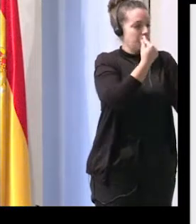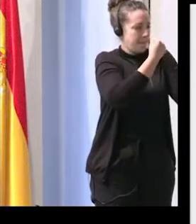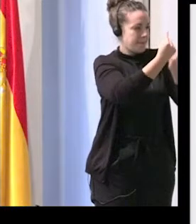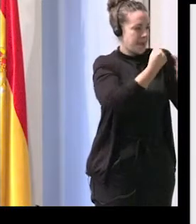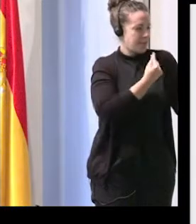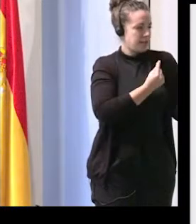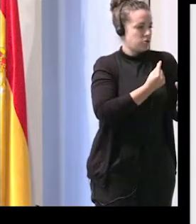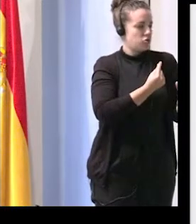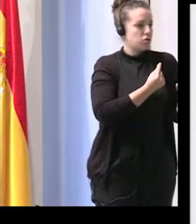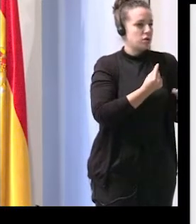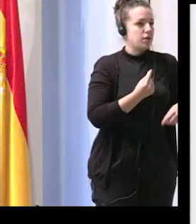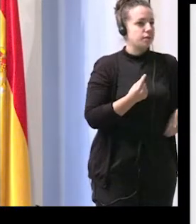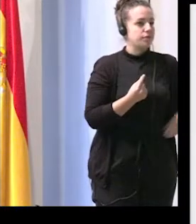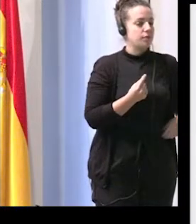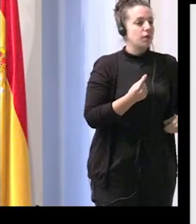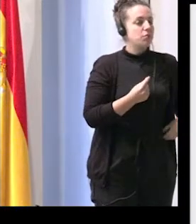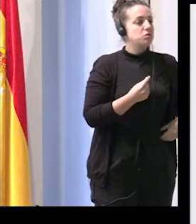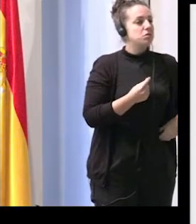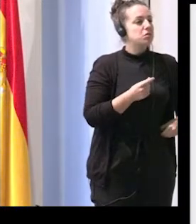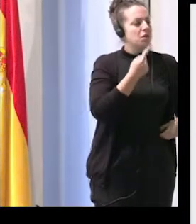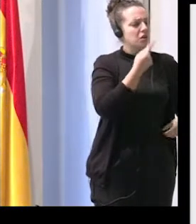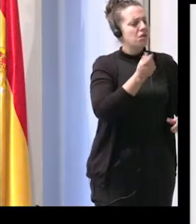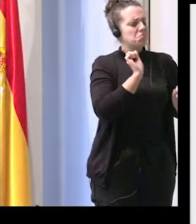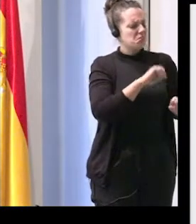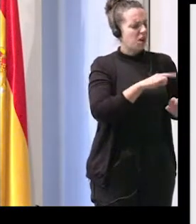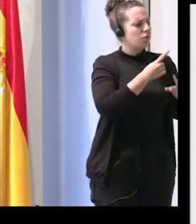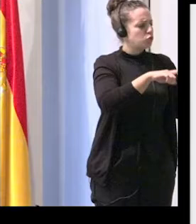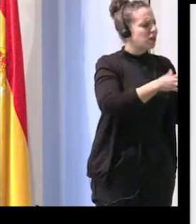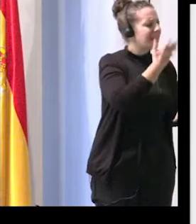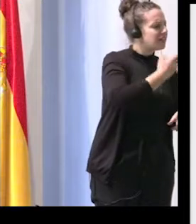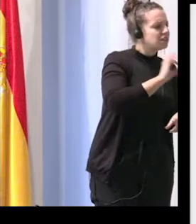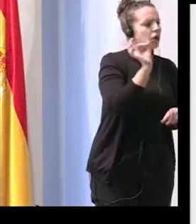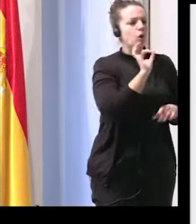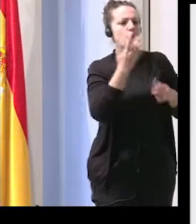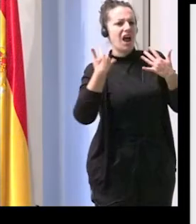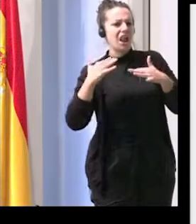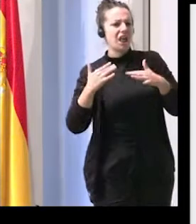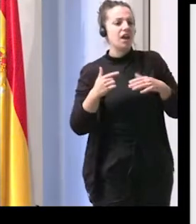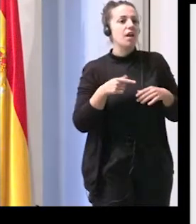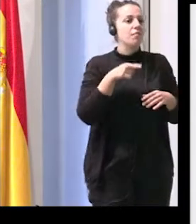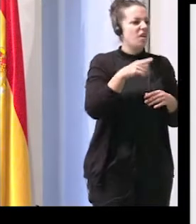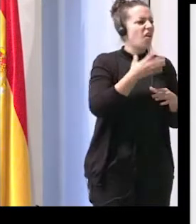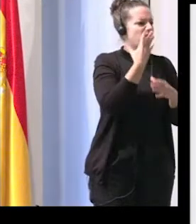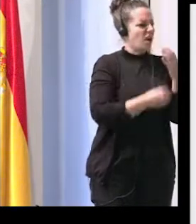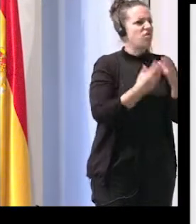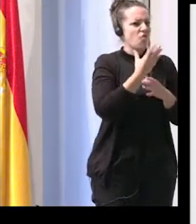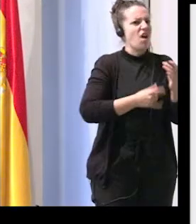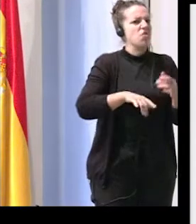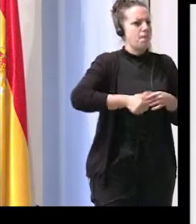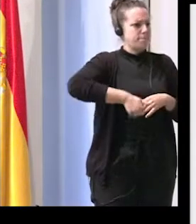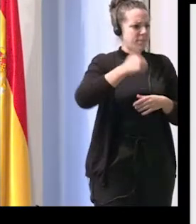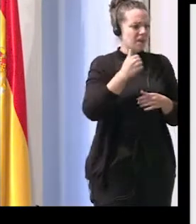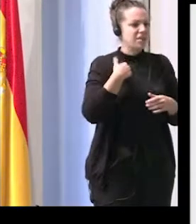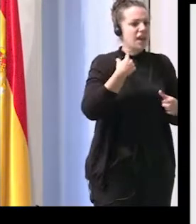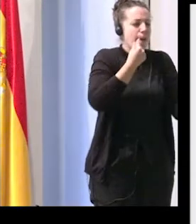to say, wow, yes, that's happy music or sad music. They still had more errors, so the accuracy was